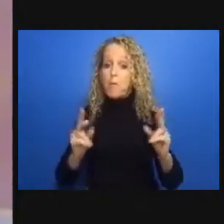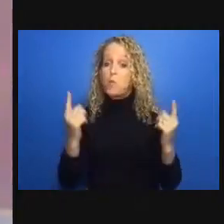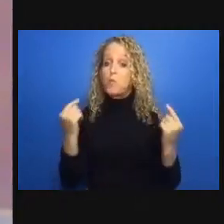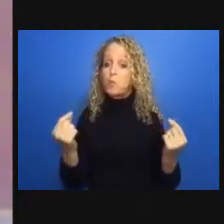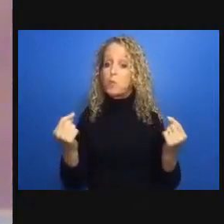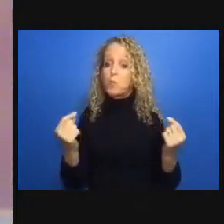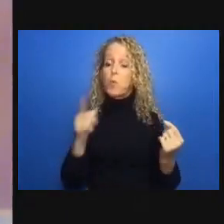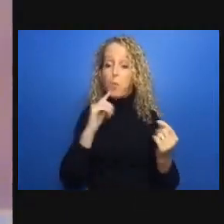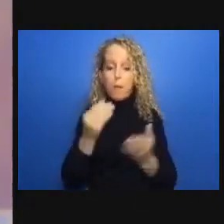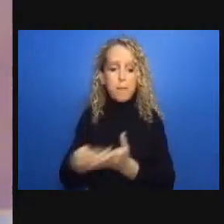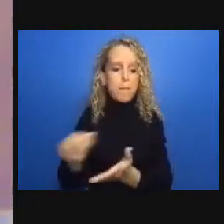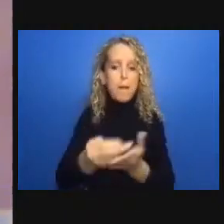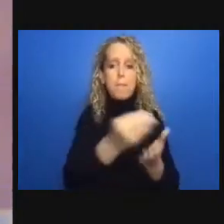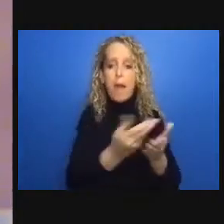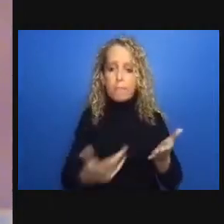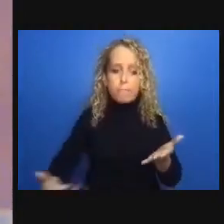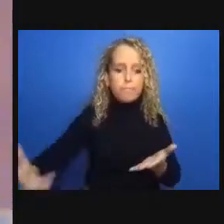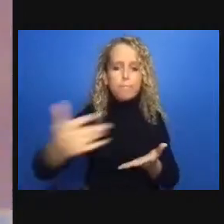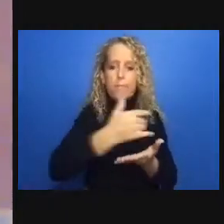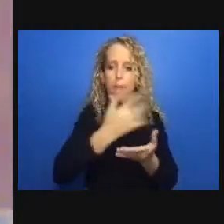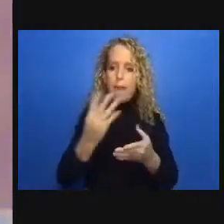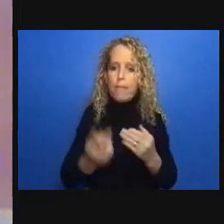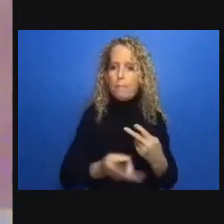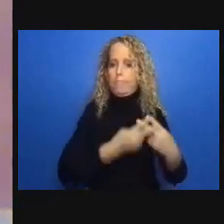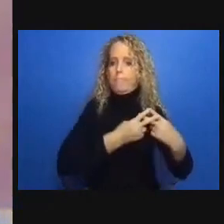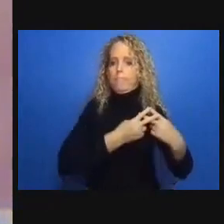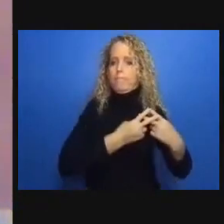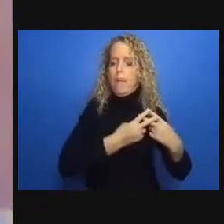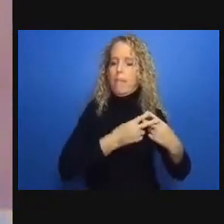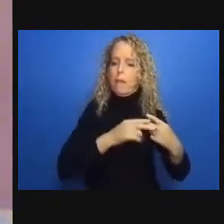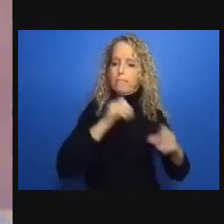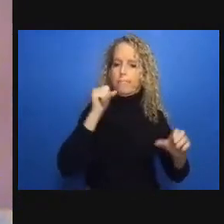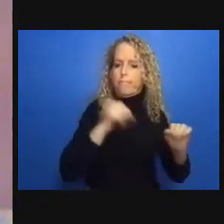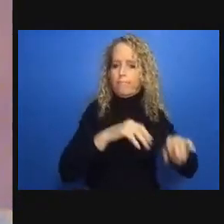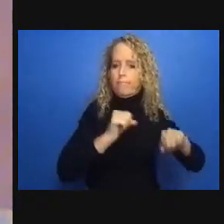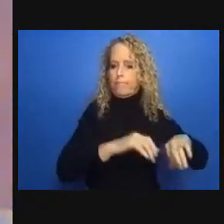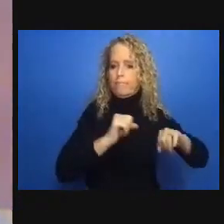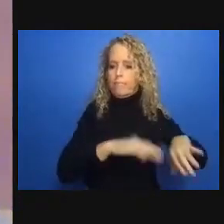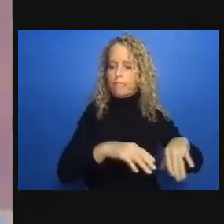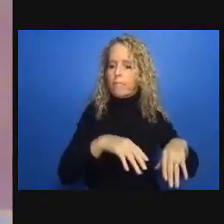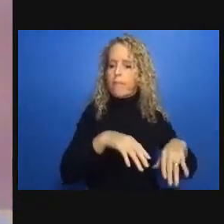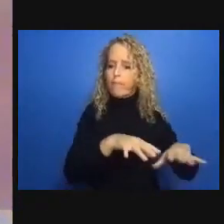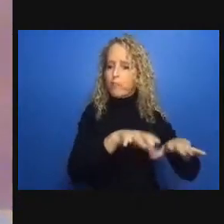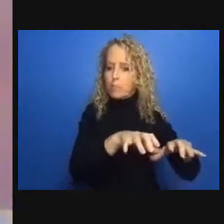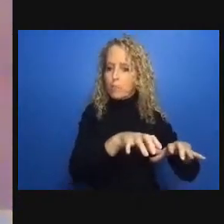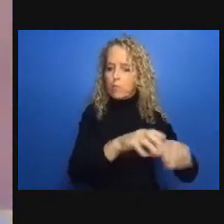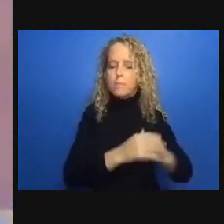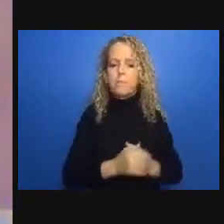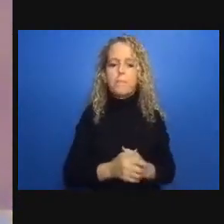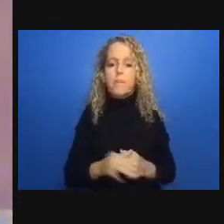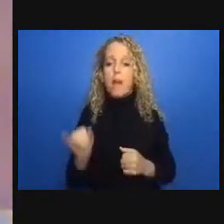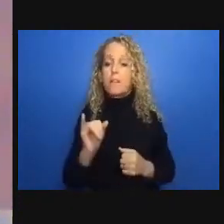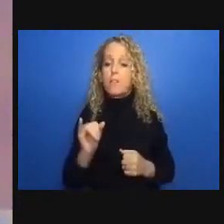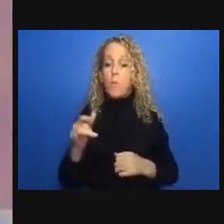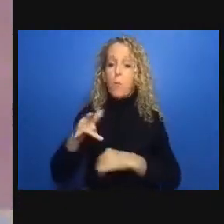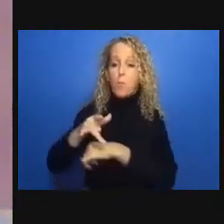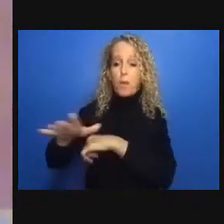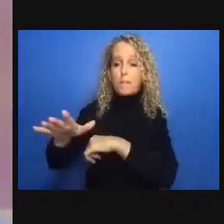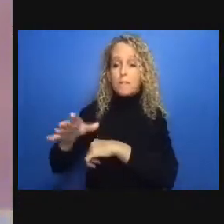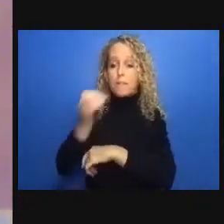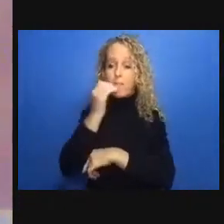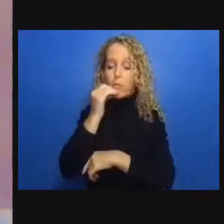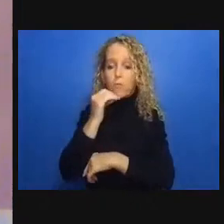our own freezers. But fortunately, there also seems to be greater attention to reducing food waste, along with its